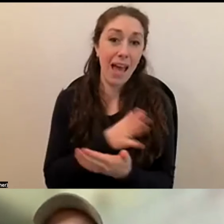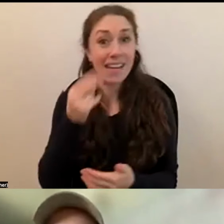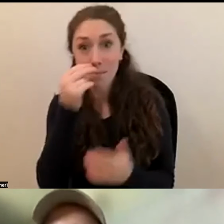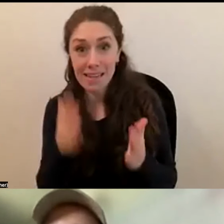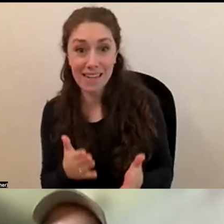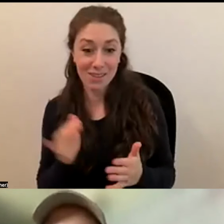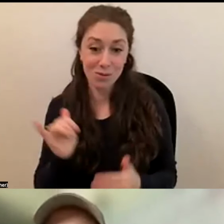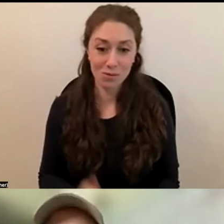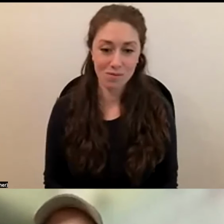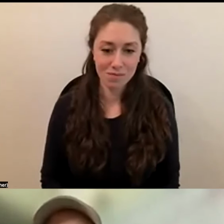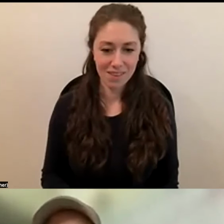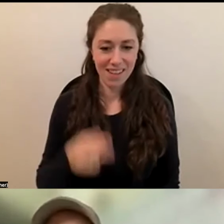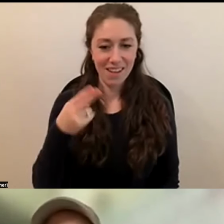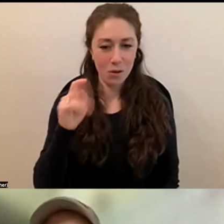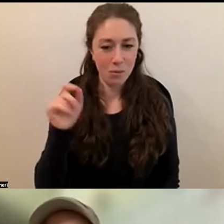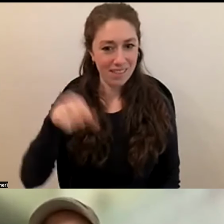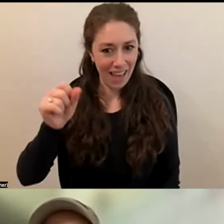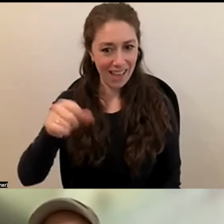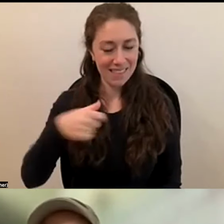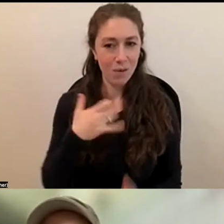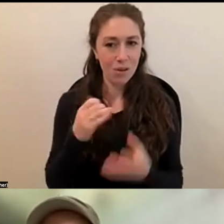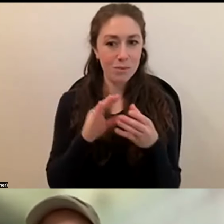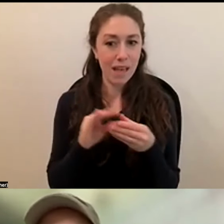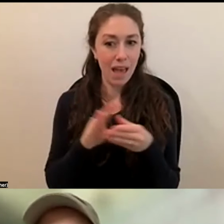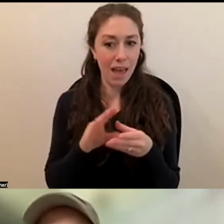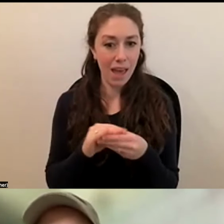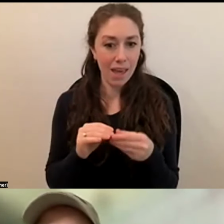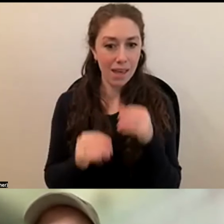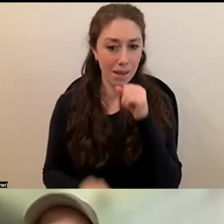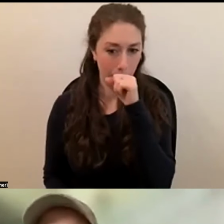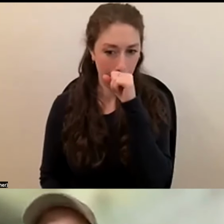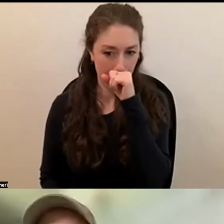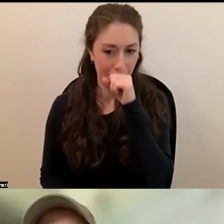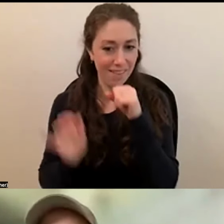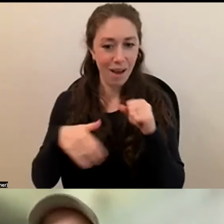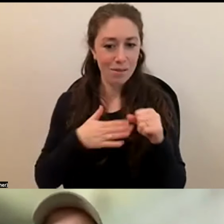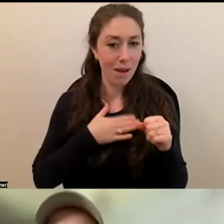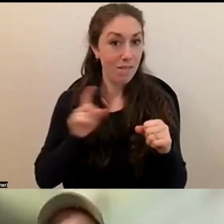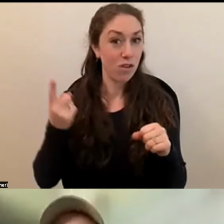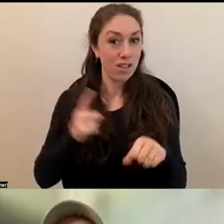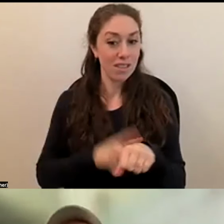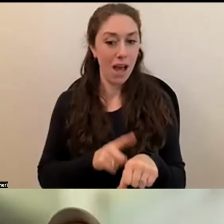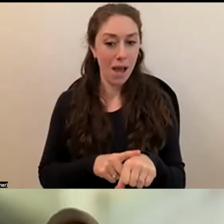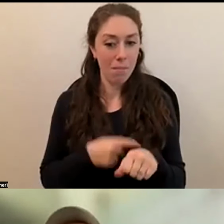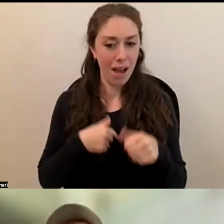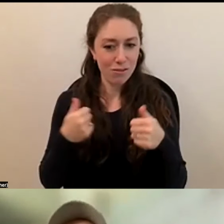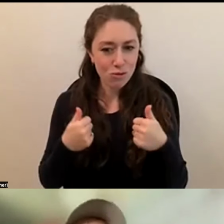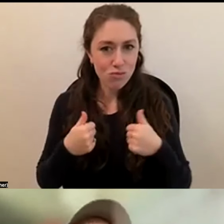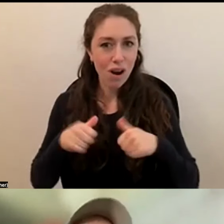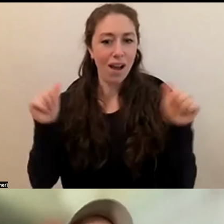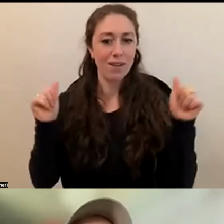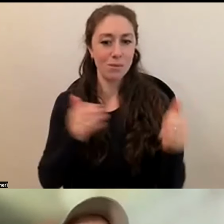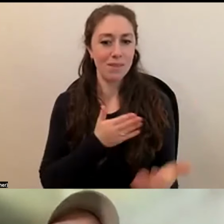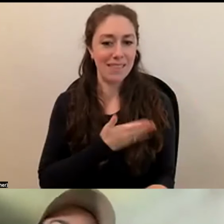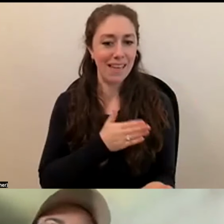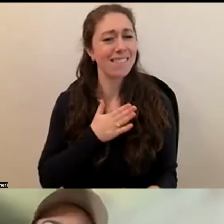Yeah. As a matter of fact, I want to say too, that that was my first time actually trying to sing like